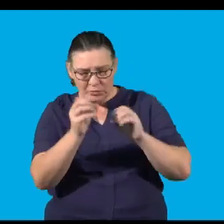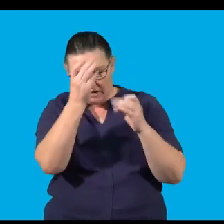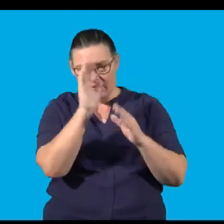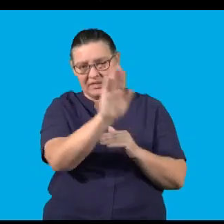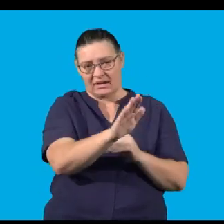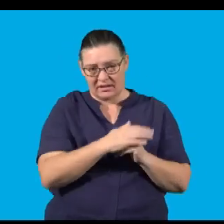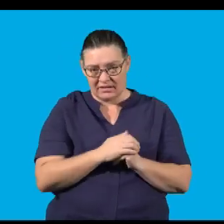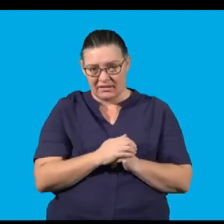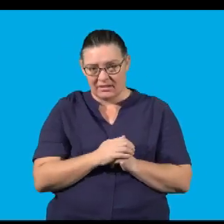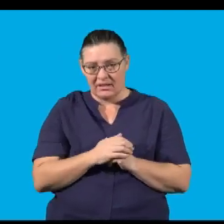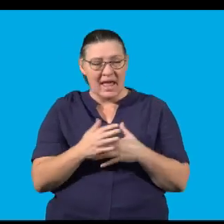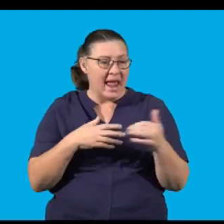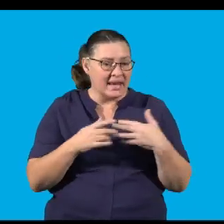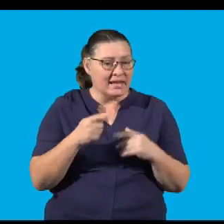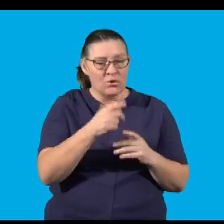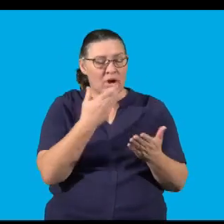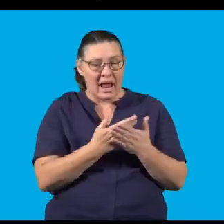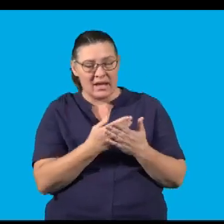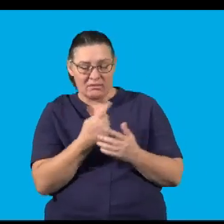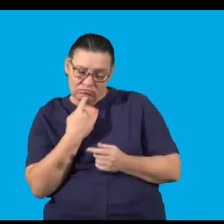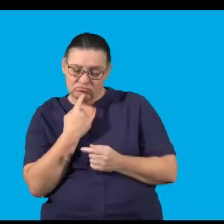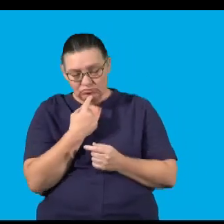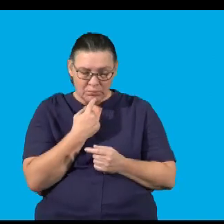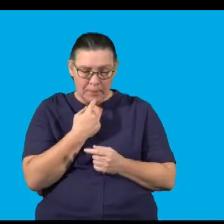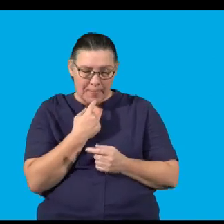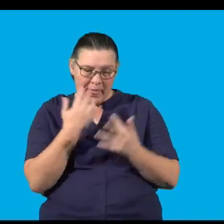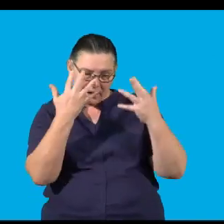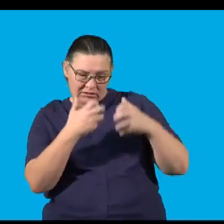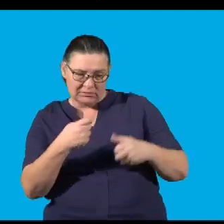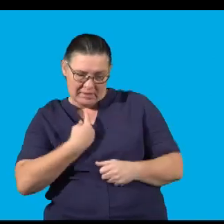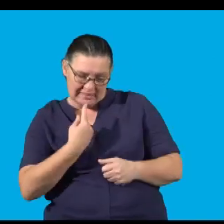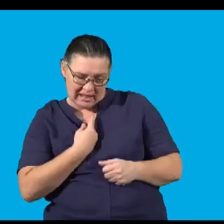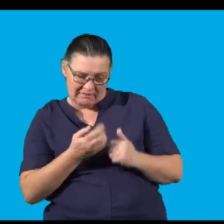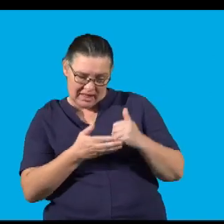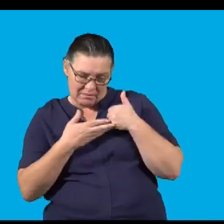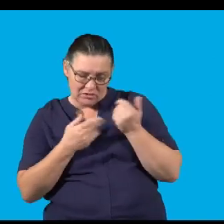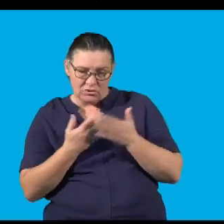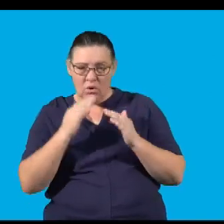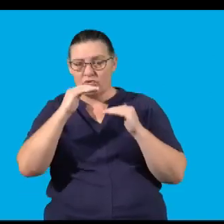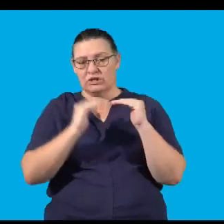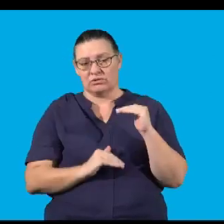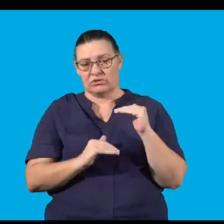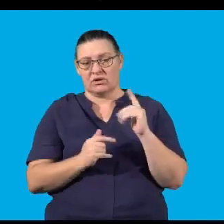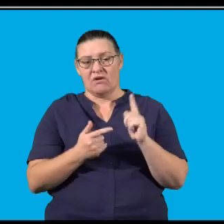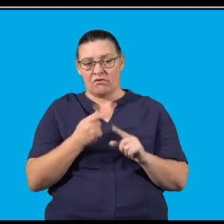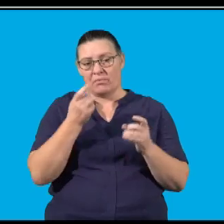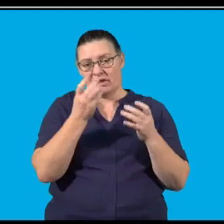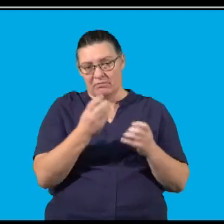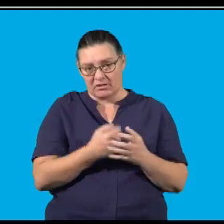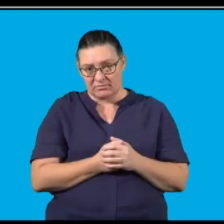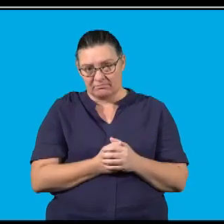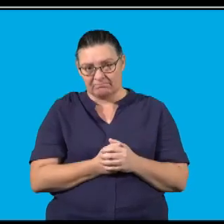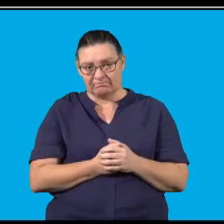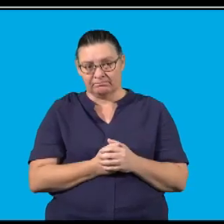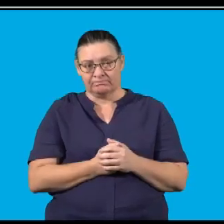information, mark down any information that you can then decipher yourself or that you can deduce from the information that